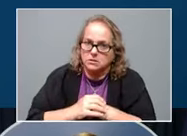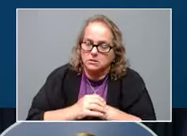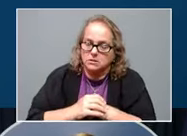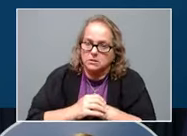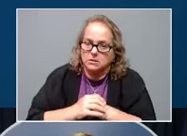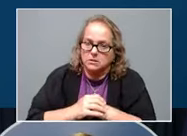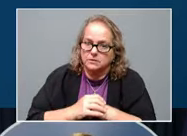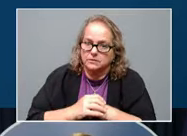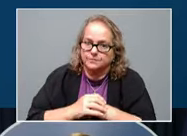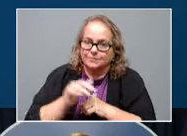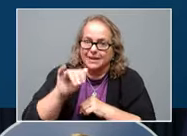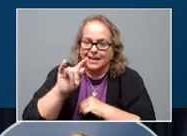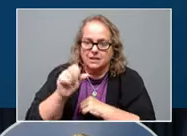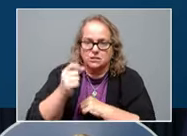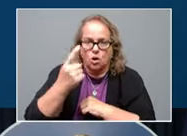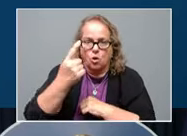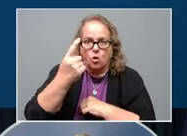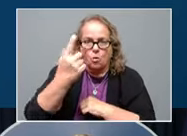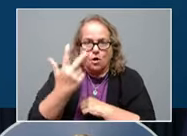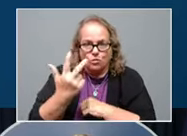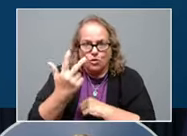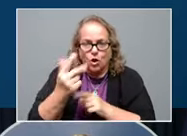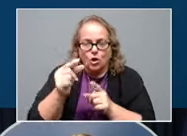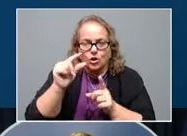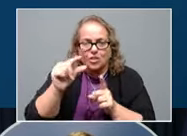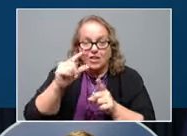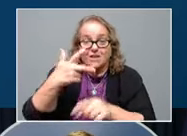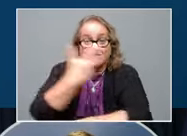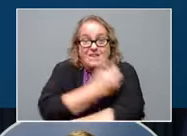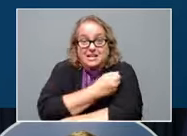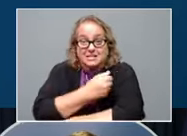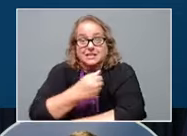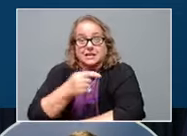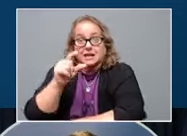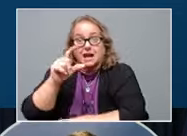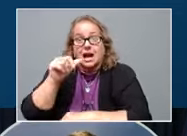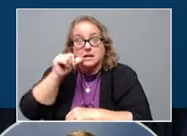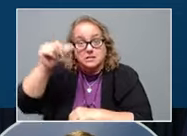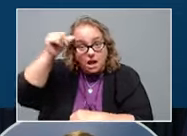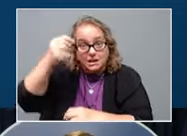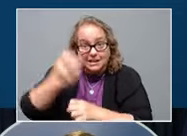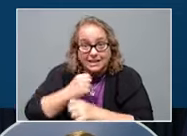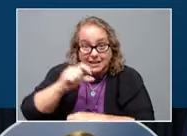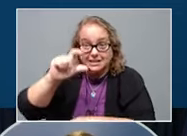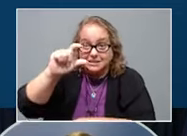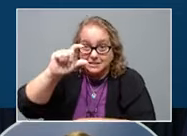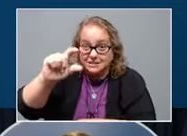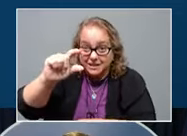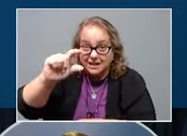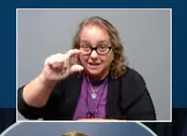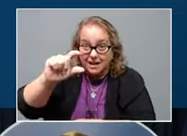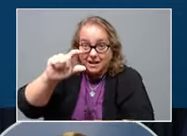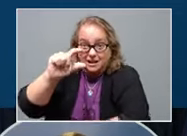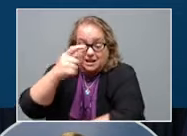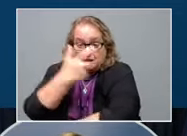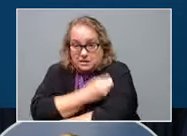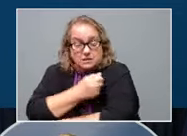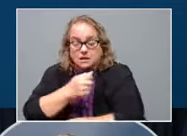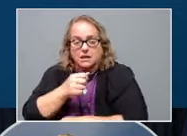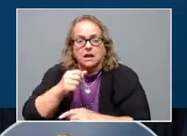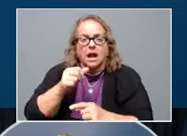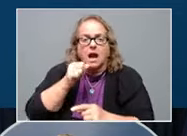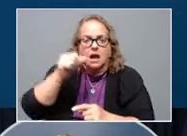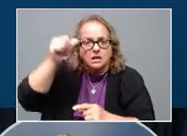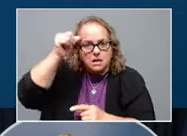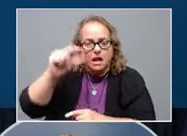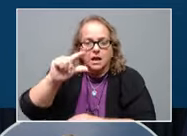of the amount of vaccine as the adult version of Pfizer. Remember, Pfizer is less